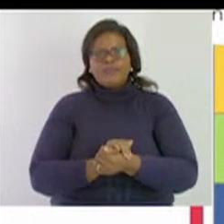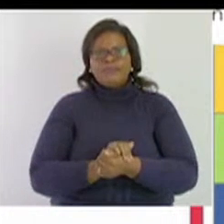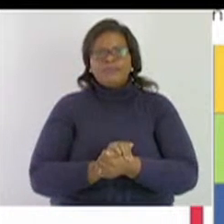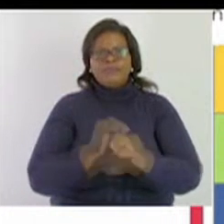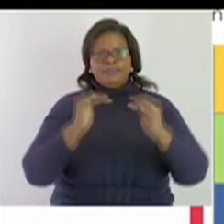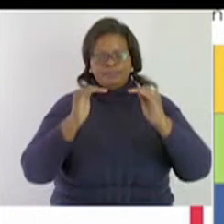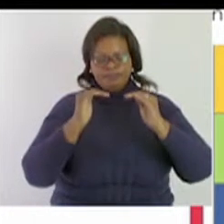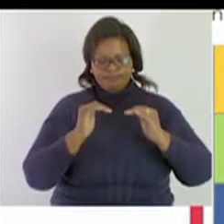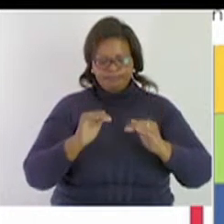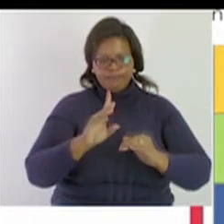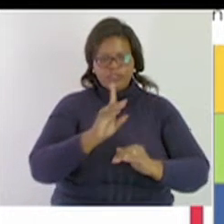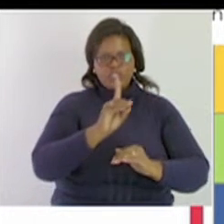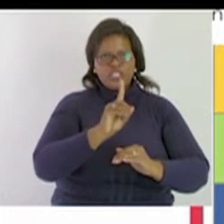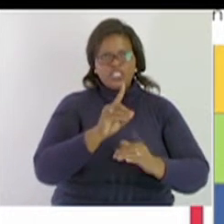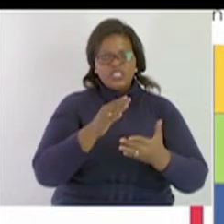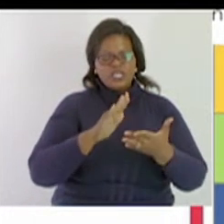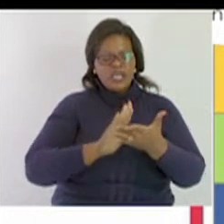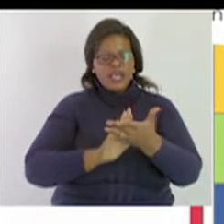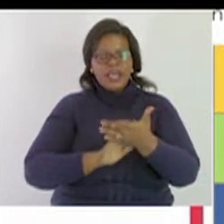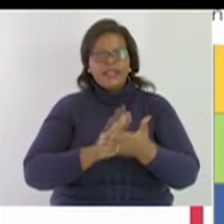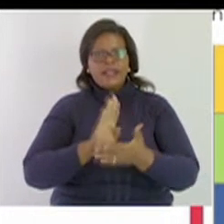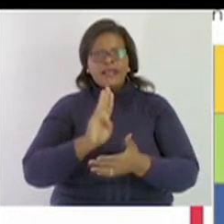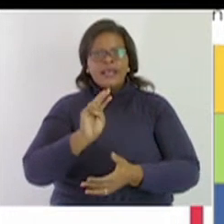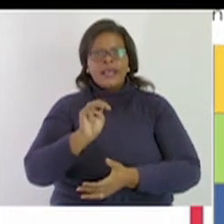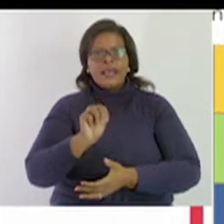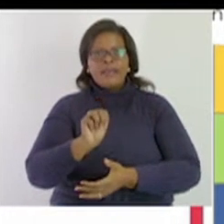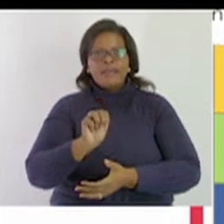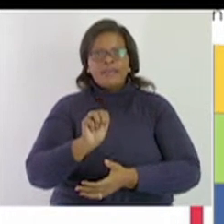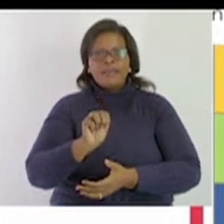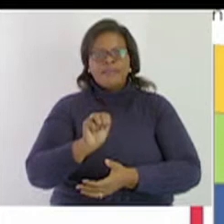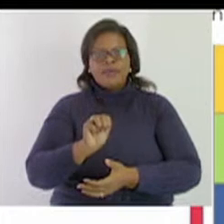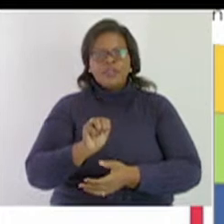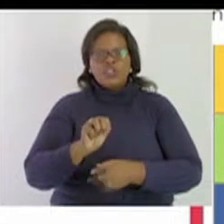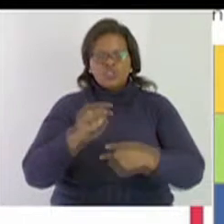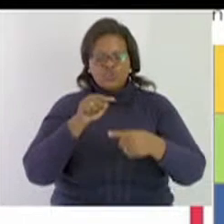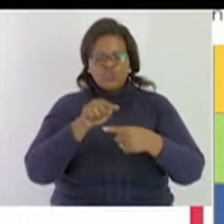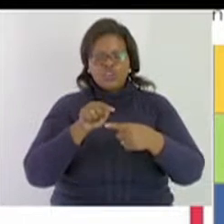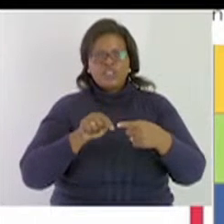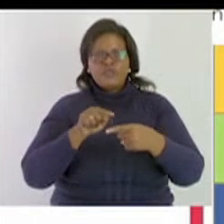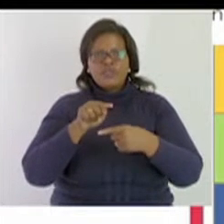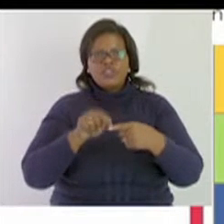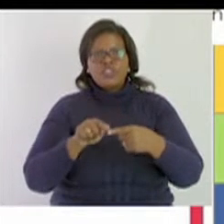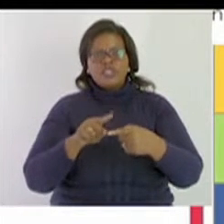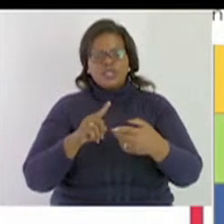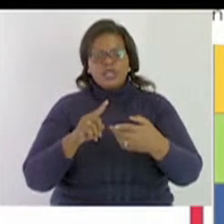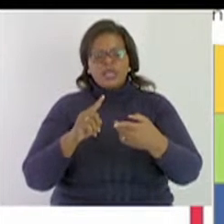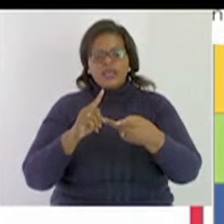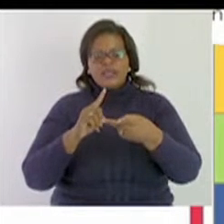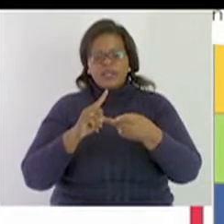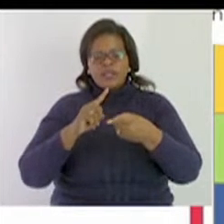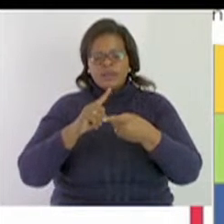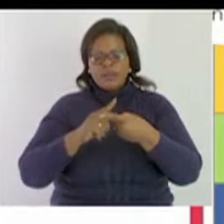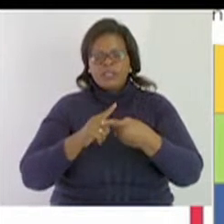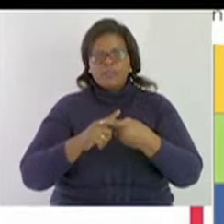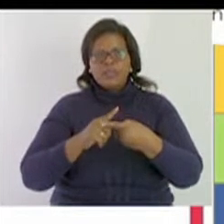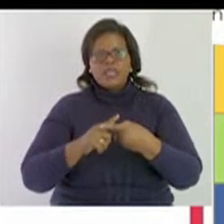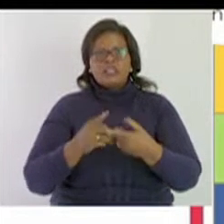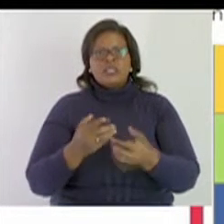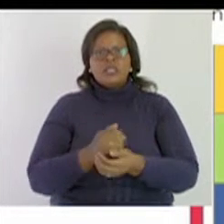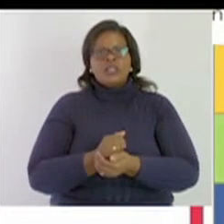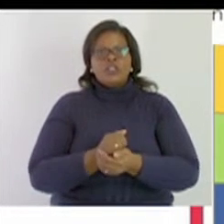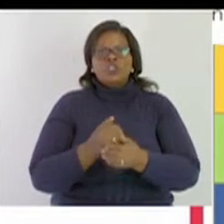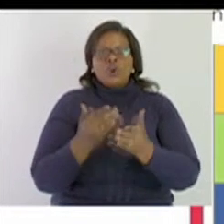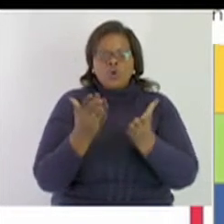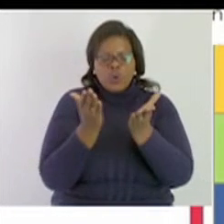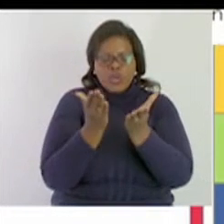Then D and M is for division and multiplication. We're